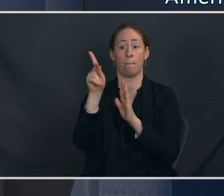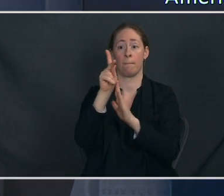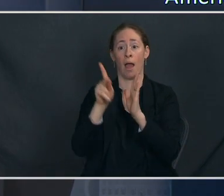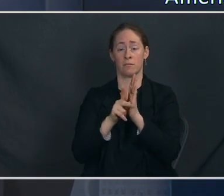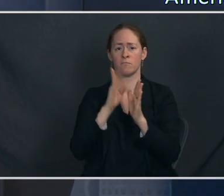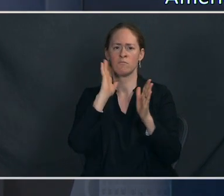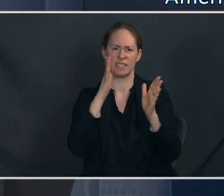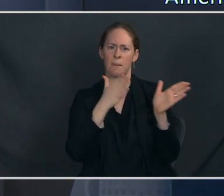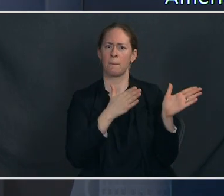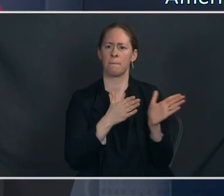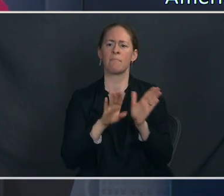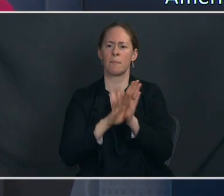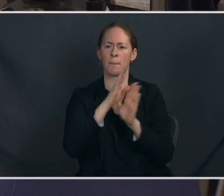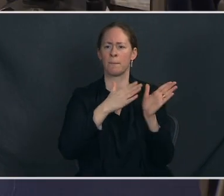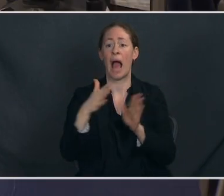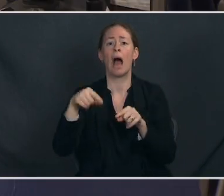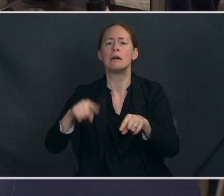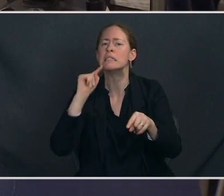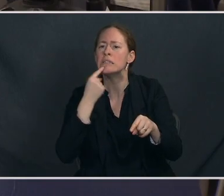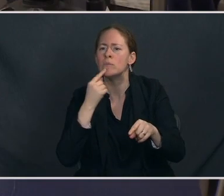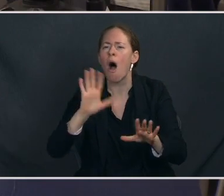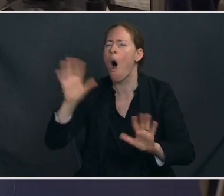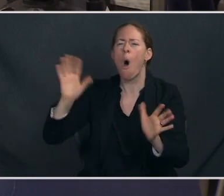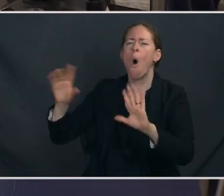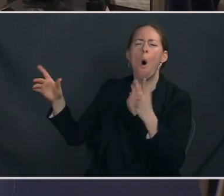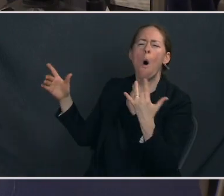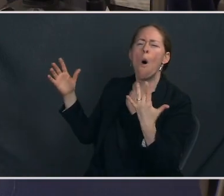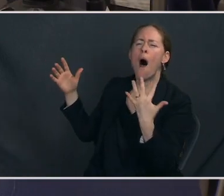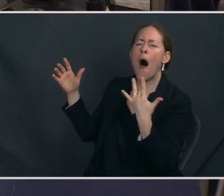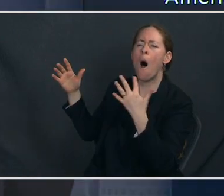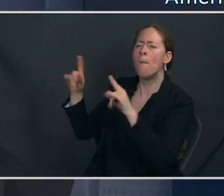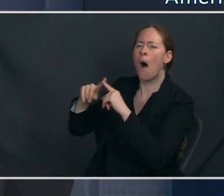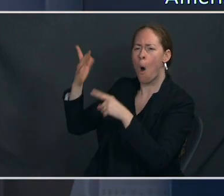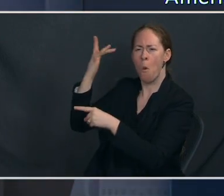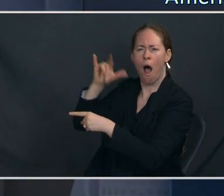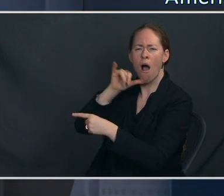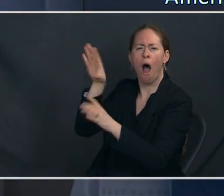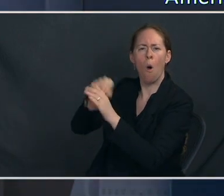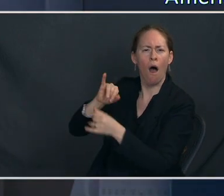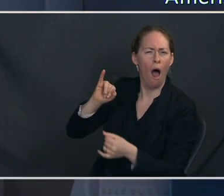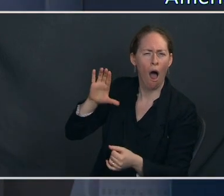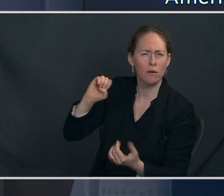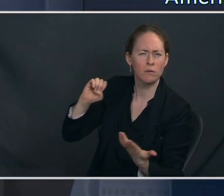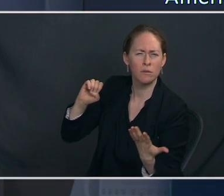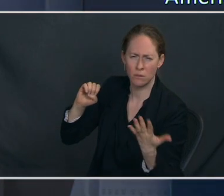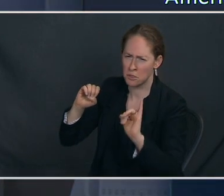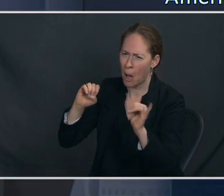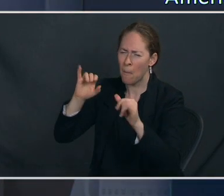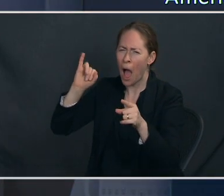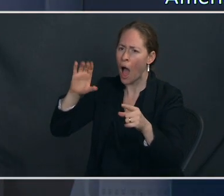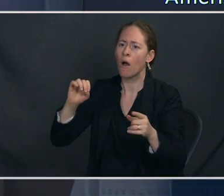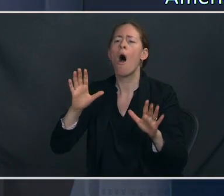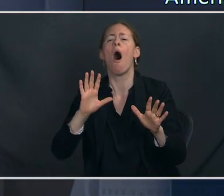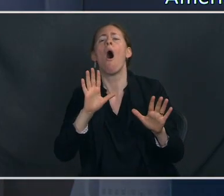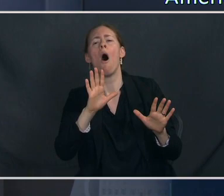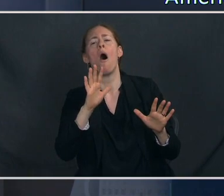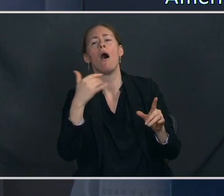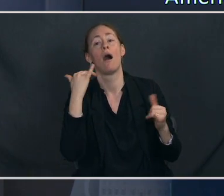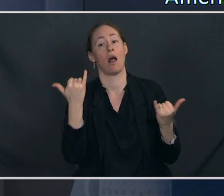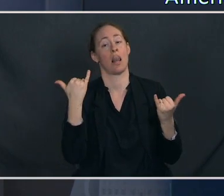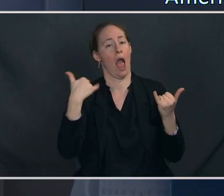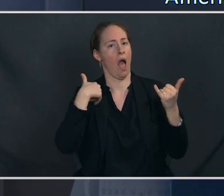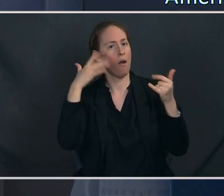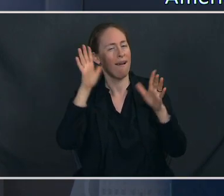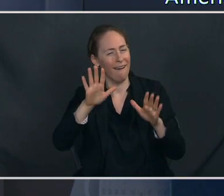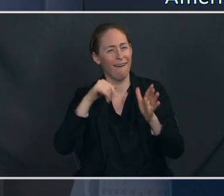quite seriously. And why doesn't this address the ICE private detentions? It addresses the Department of Justice prisons in the first